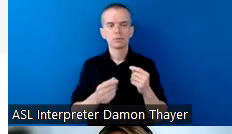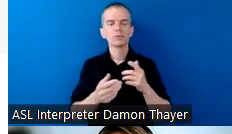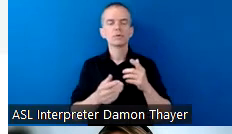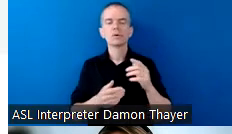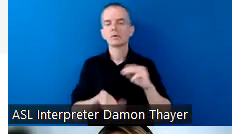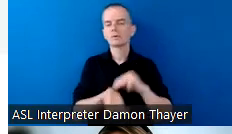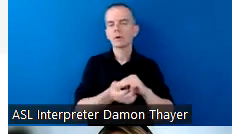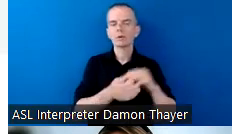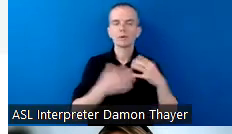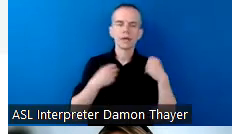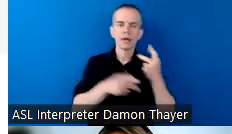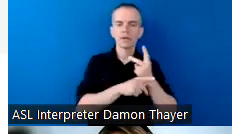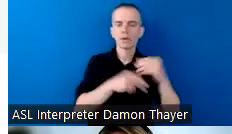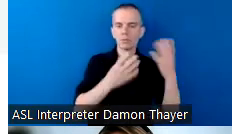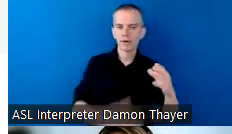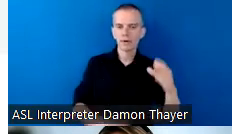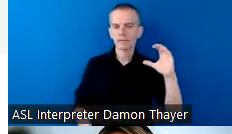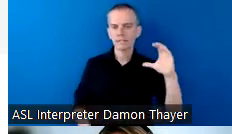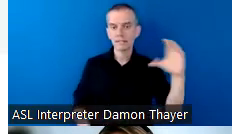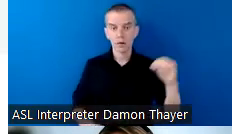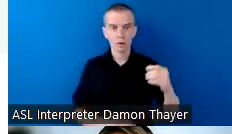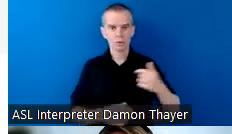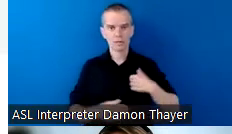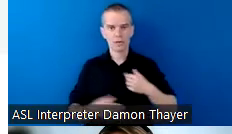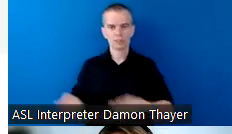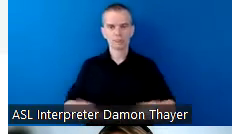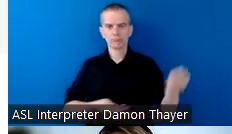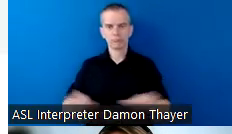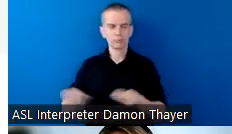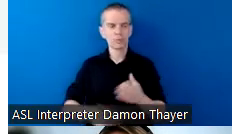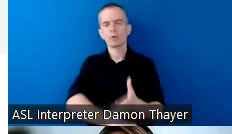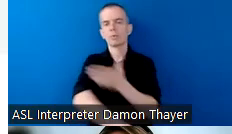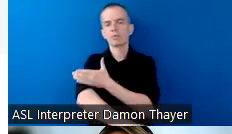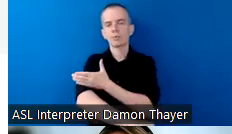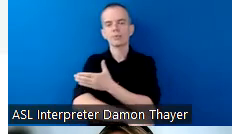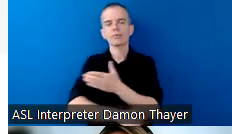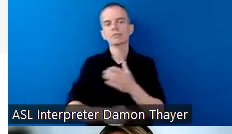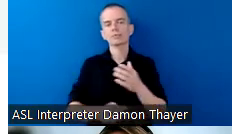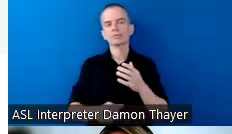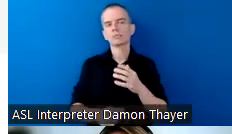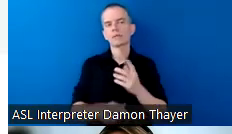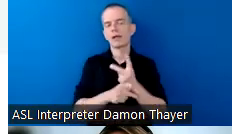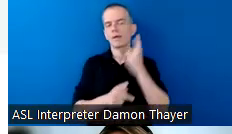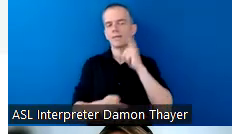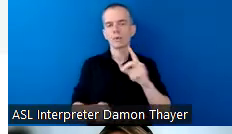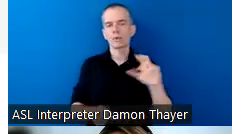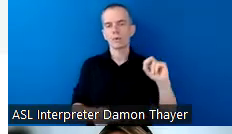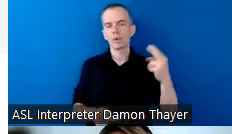and CCOs so we can improve the quality of care for the OHP community.